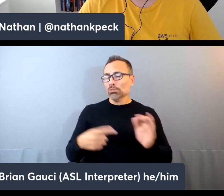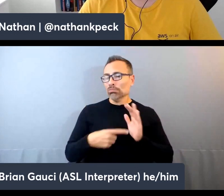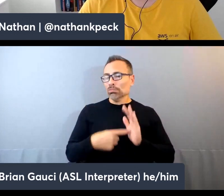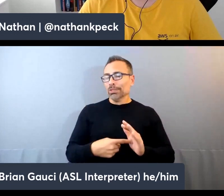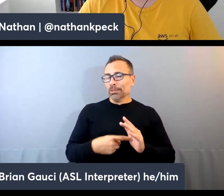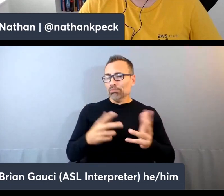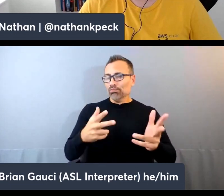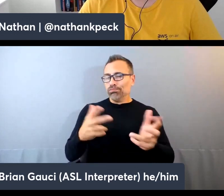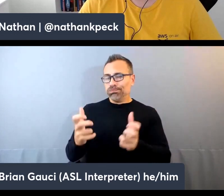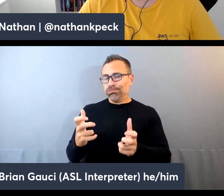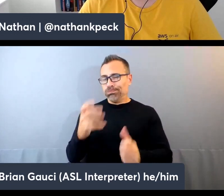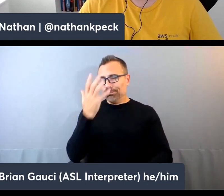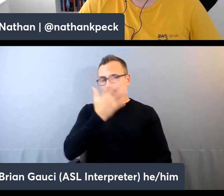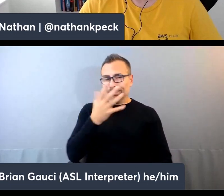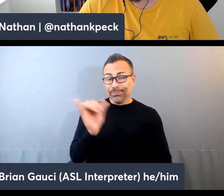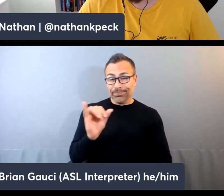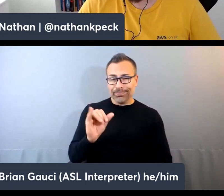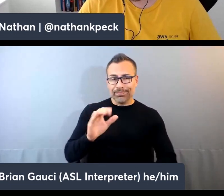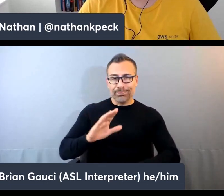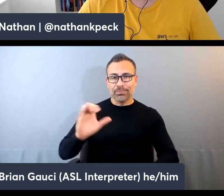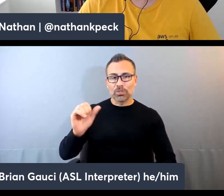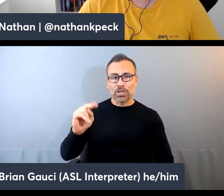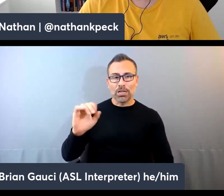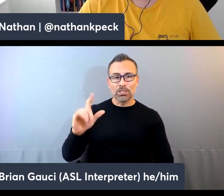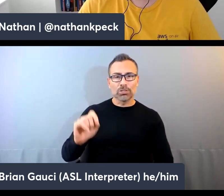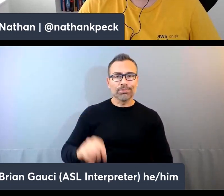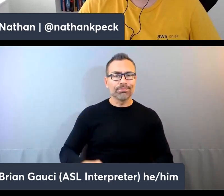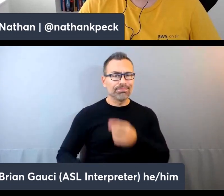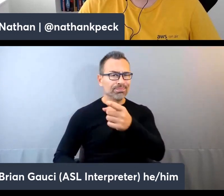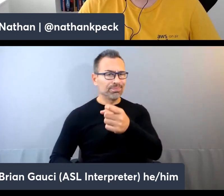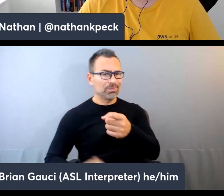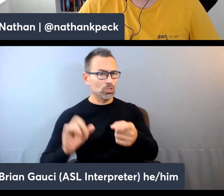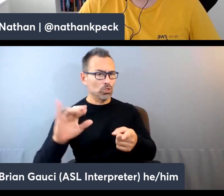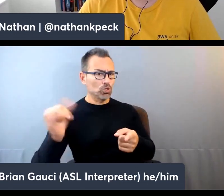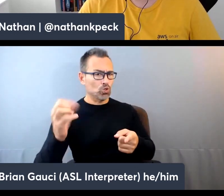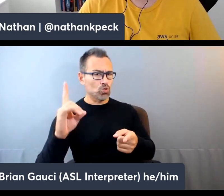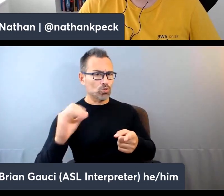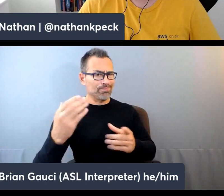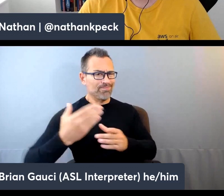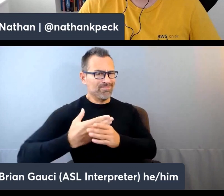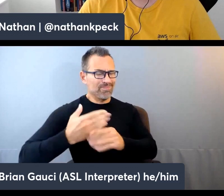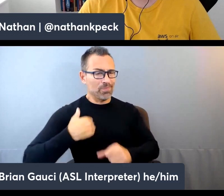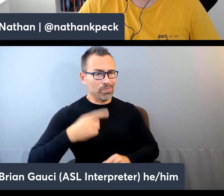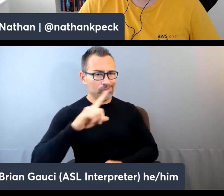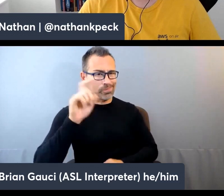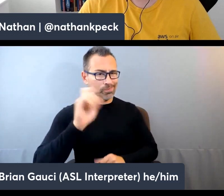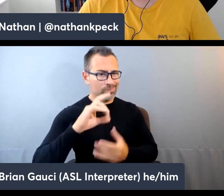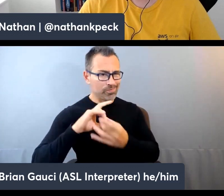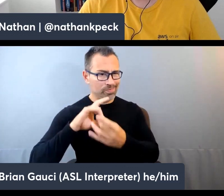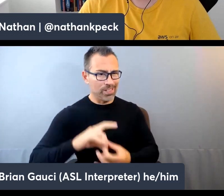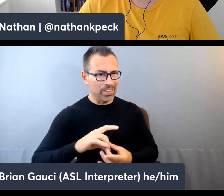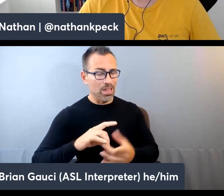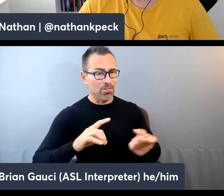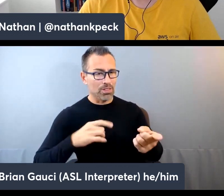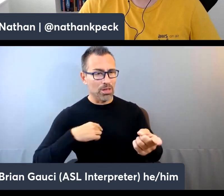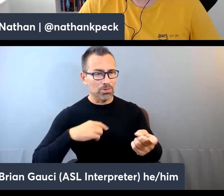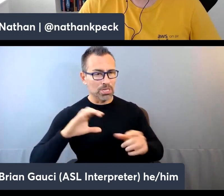like on the console. Yeah, real quick, Karthik, we've got a question from the chat, which is kind of relevant to what we were just talking